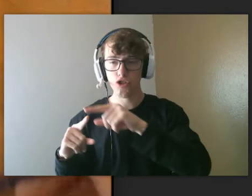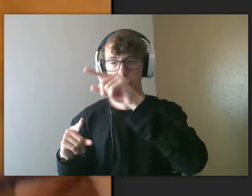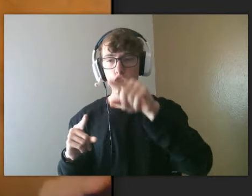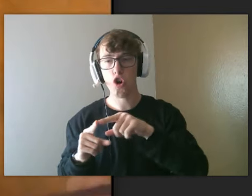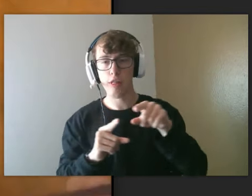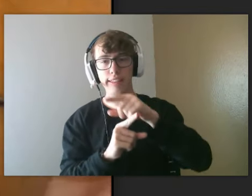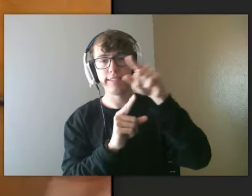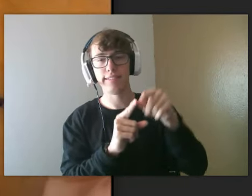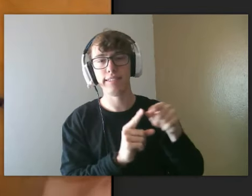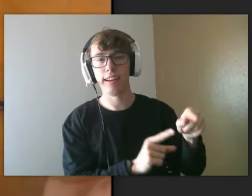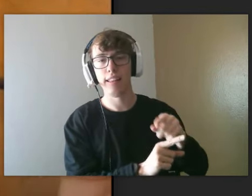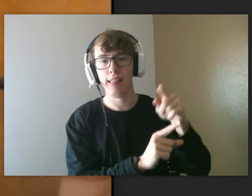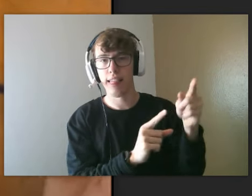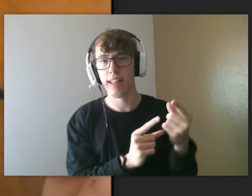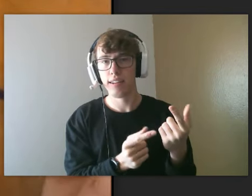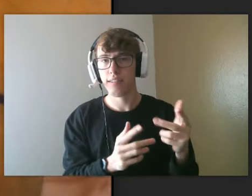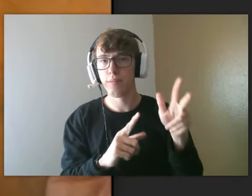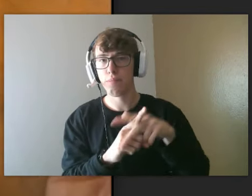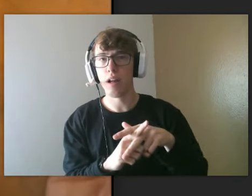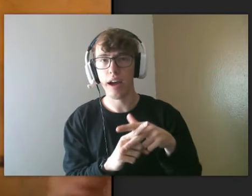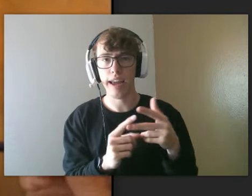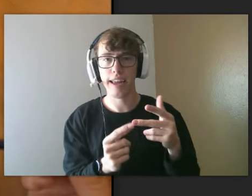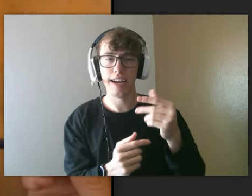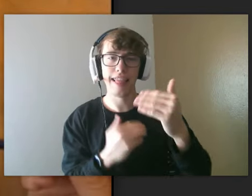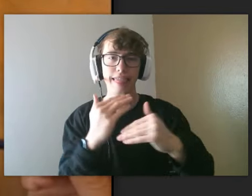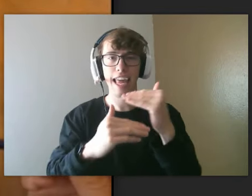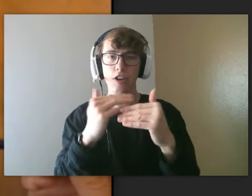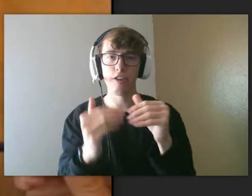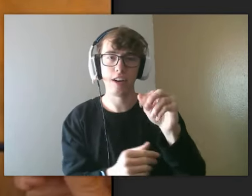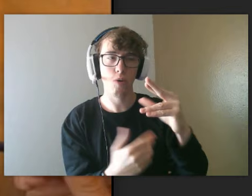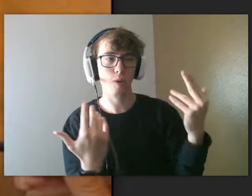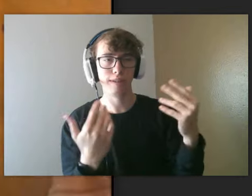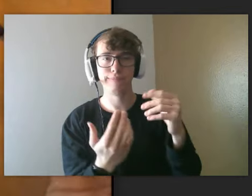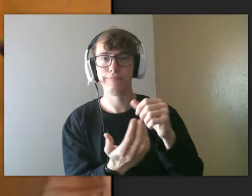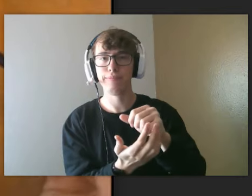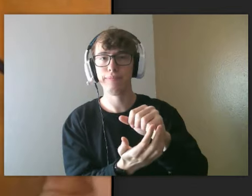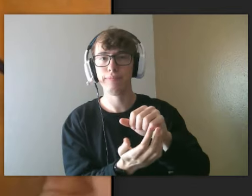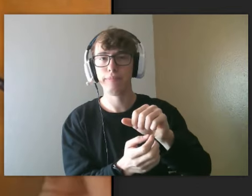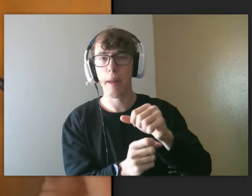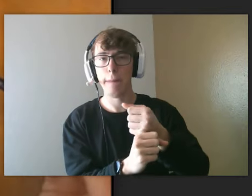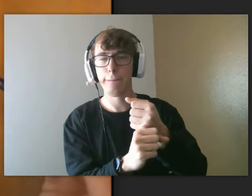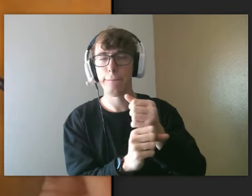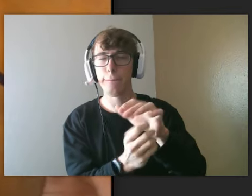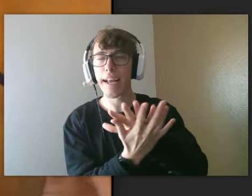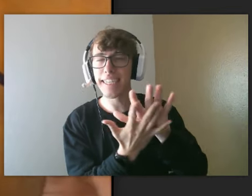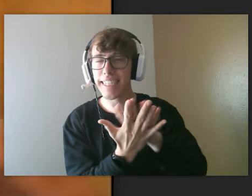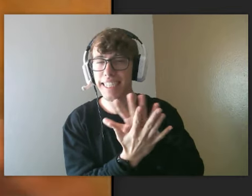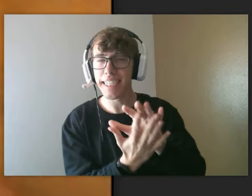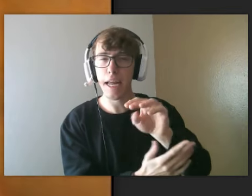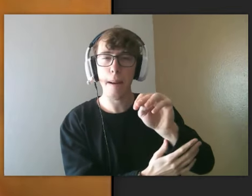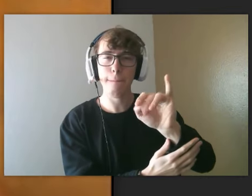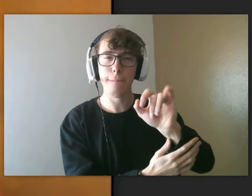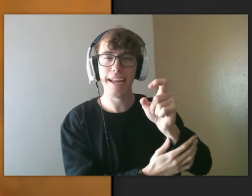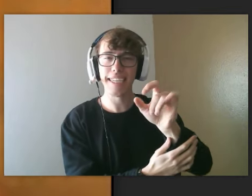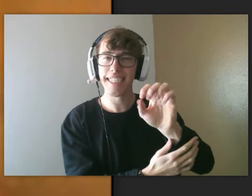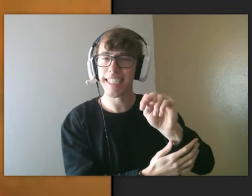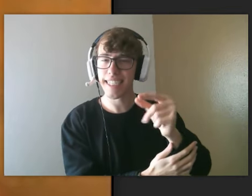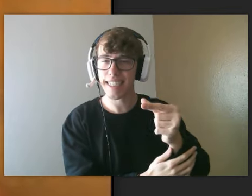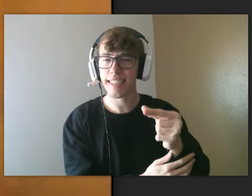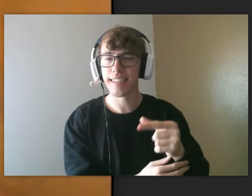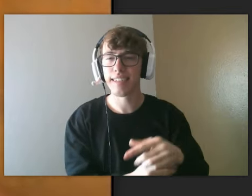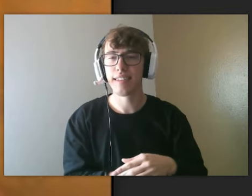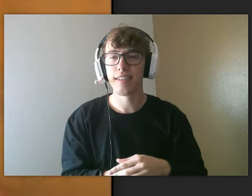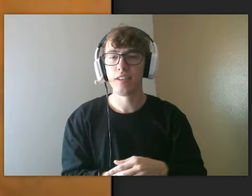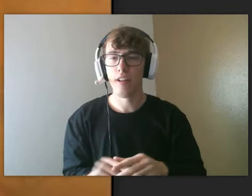layering and mixing colors or hues in order to show form. For this first one right here, it's going to be